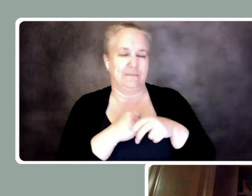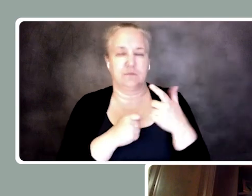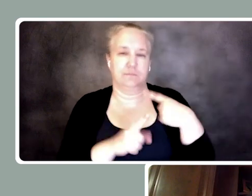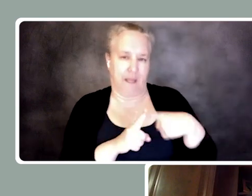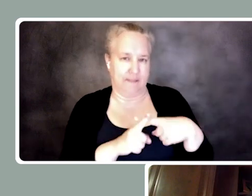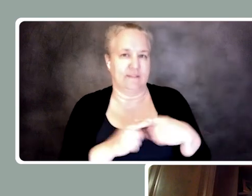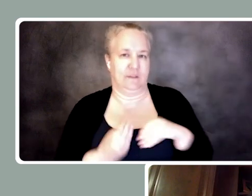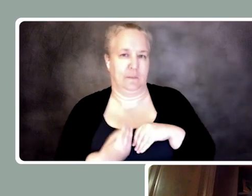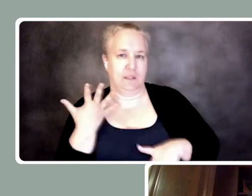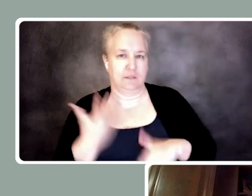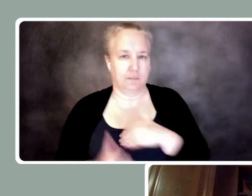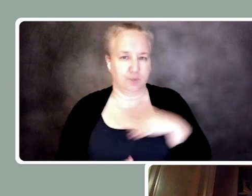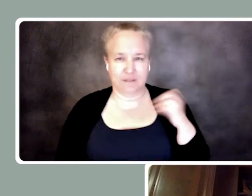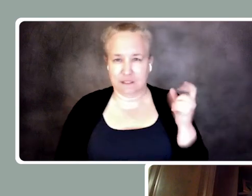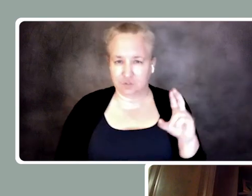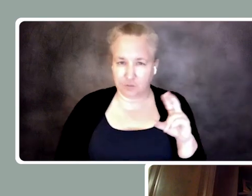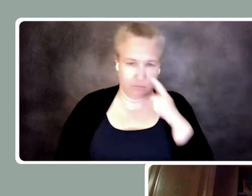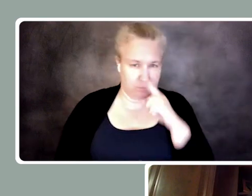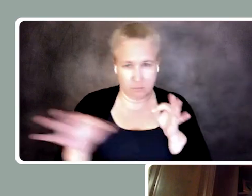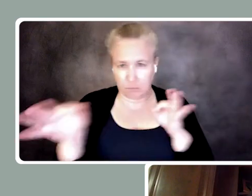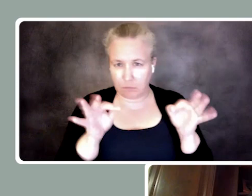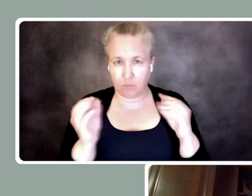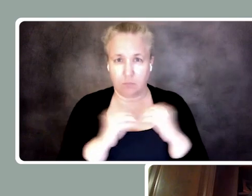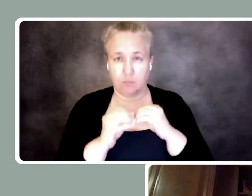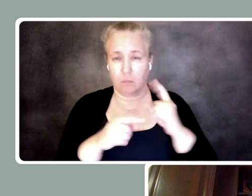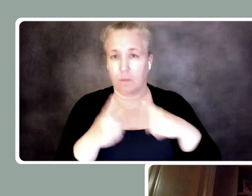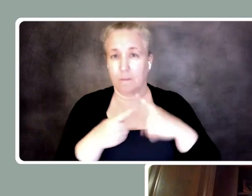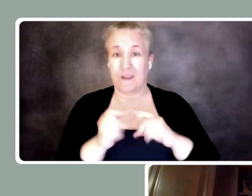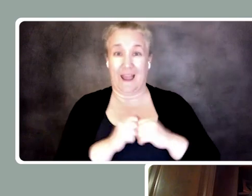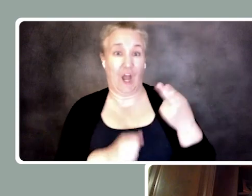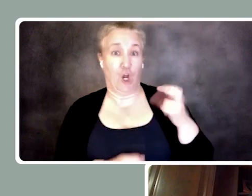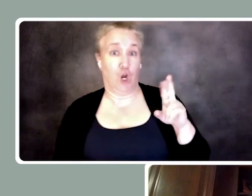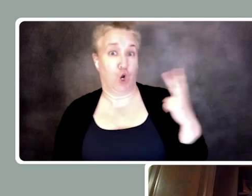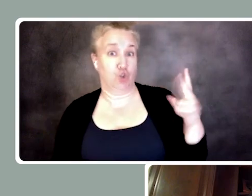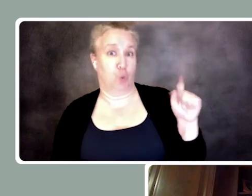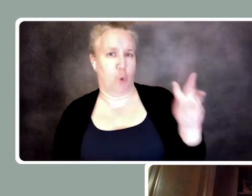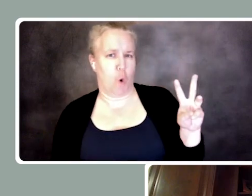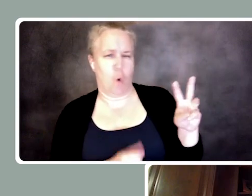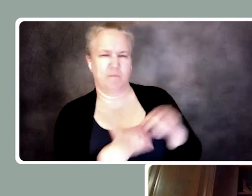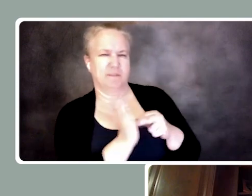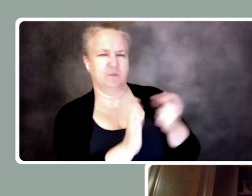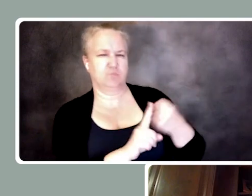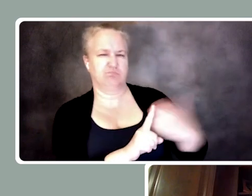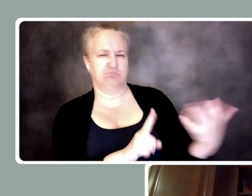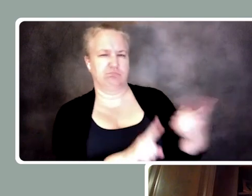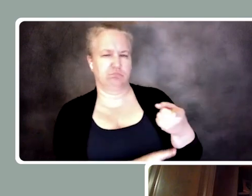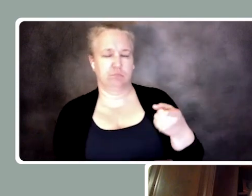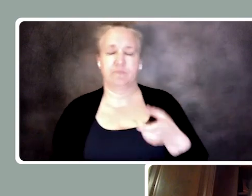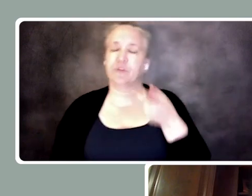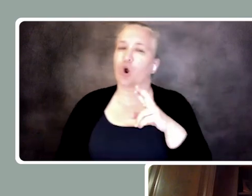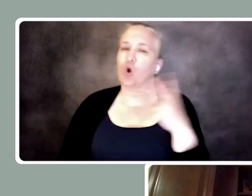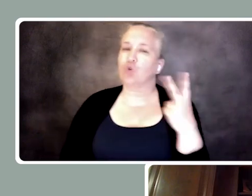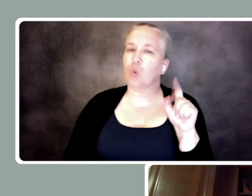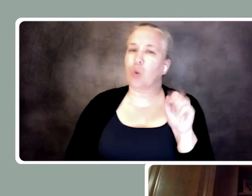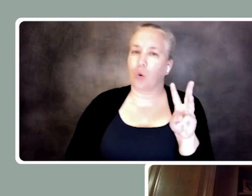cancer. So could you talk a little bit more about how HER2 low is defined? So HER2 low,